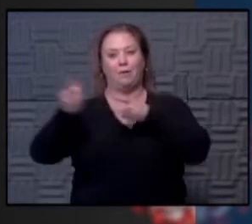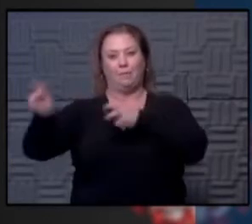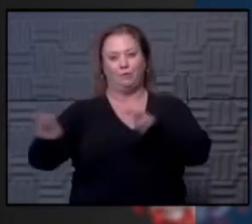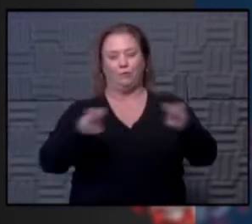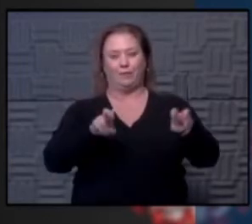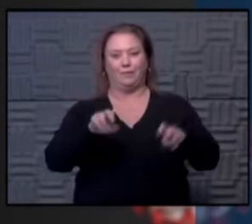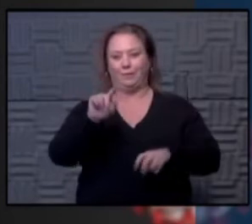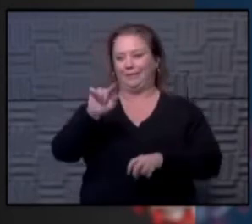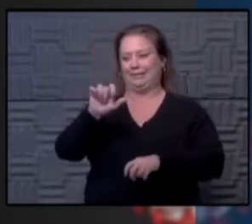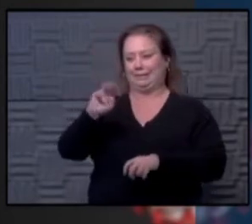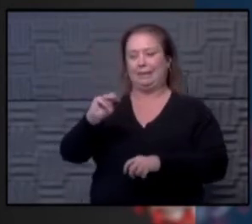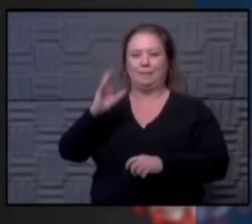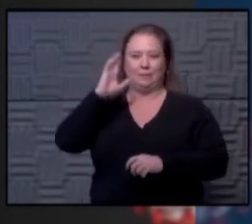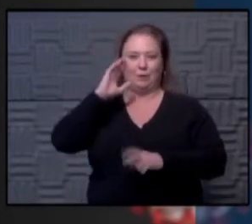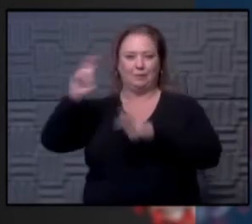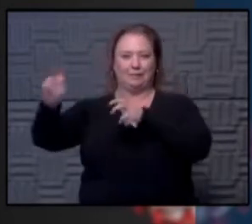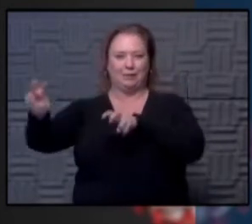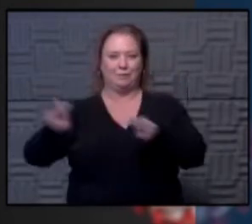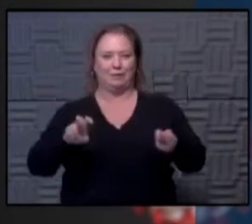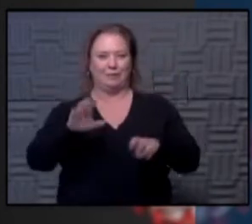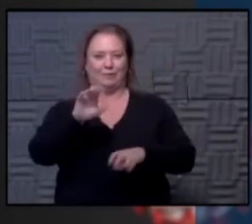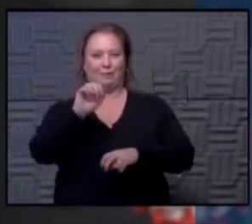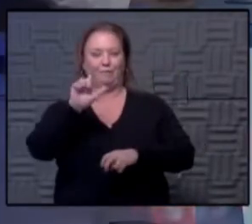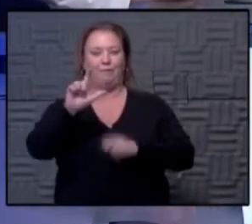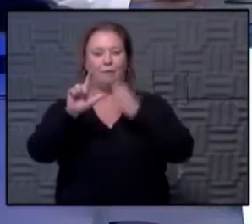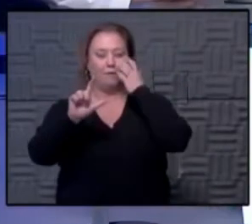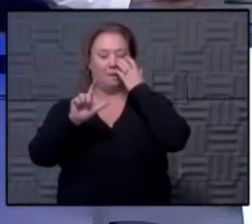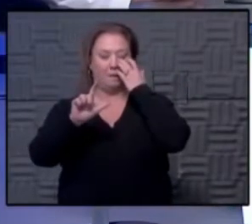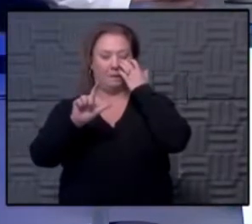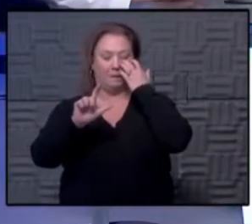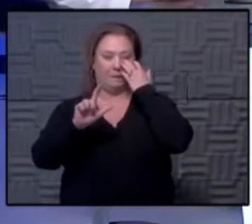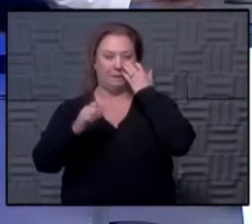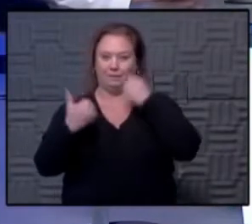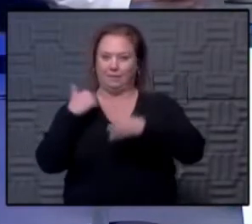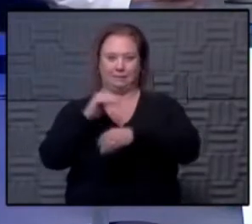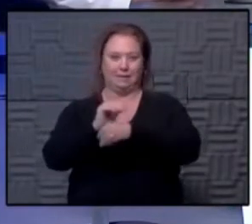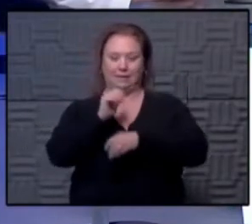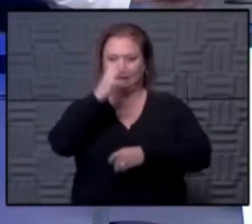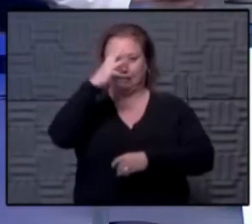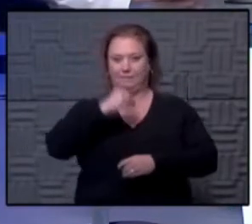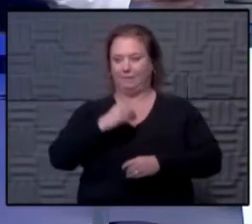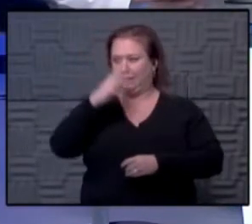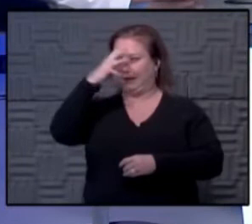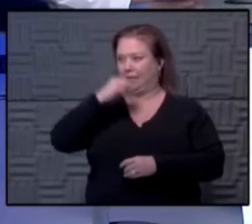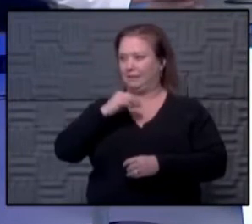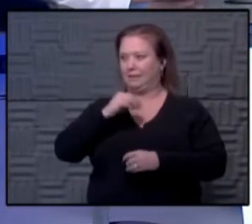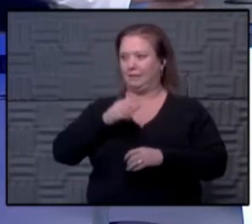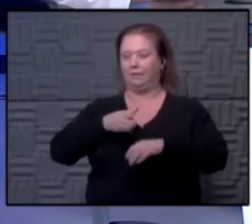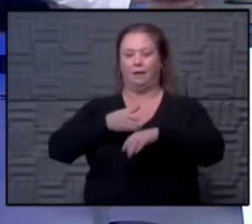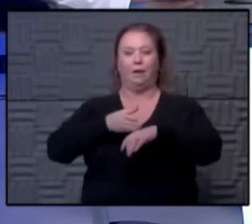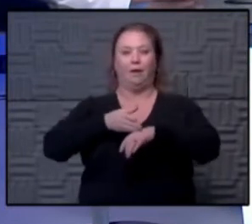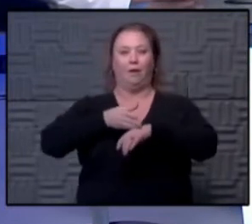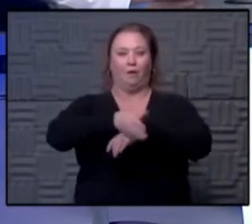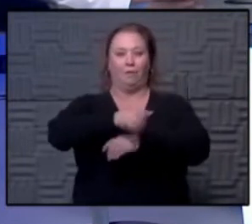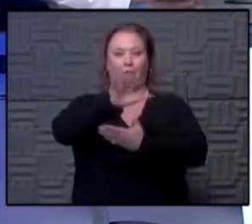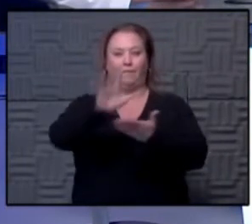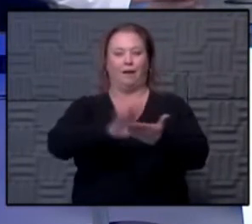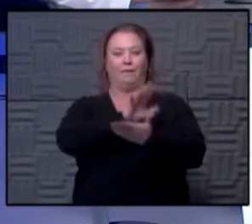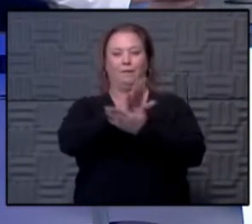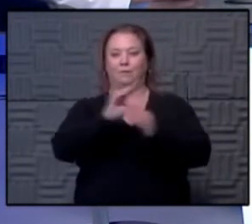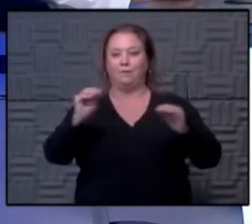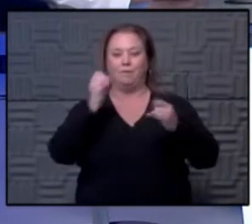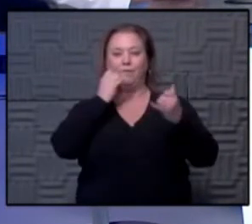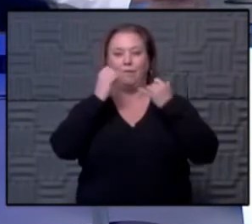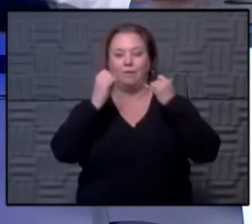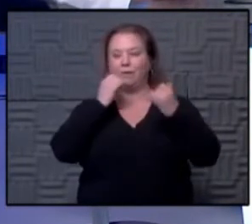call this week. It's not me, which means that he got less sleep than I did last night. I actually got more than 5 hours straight without a phone call, which was